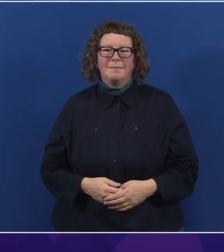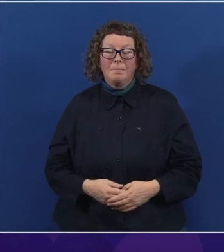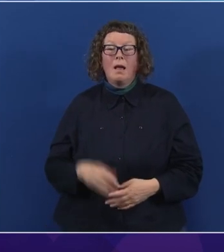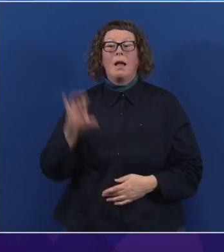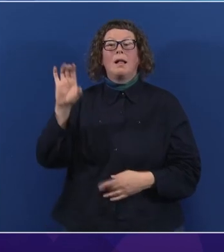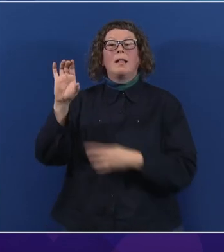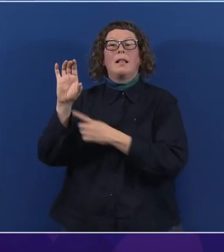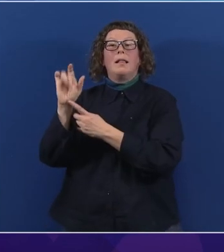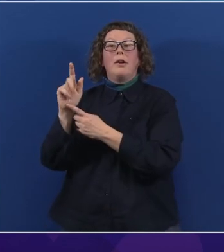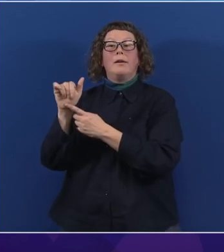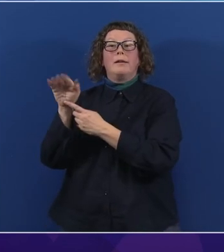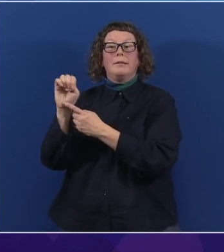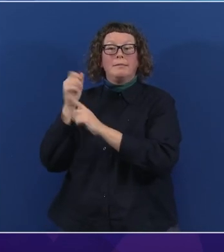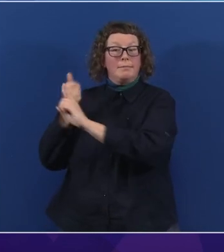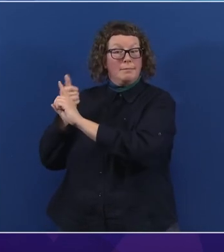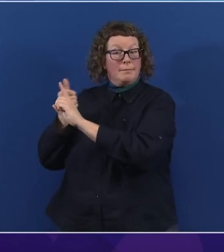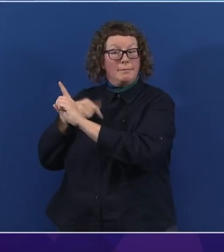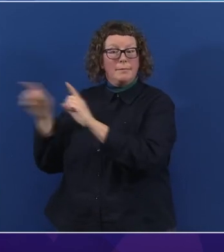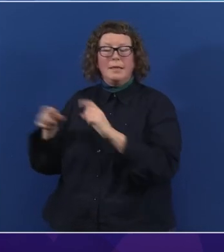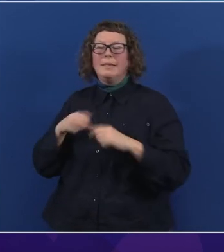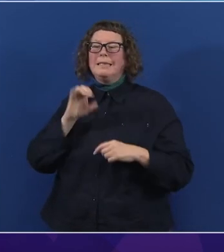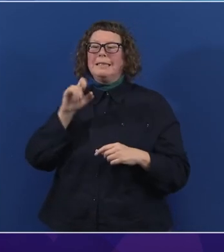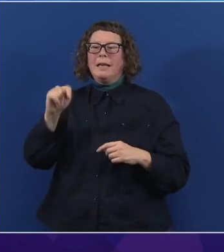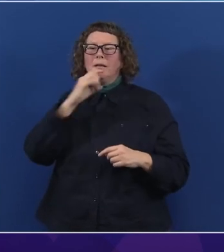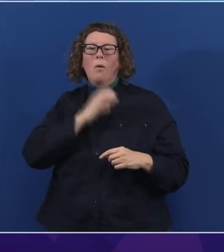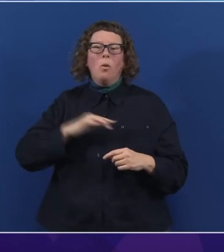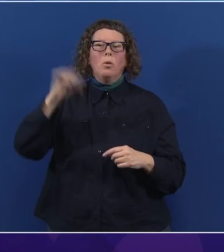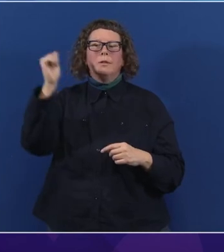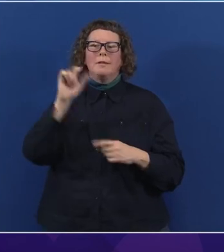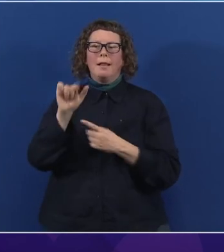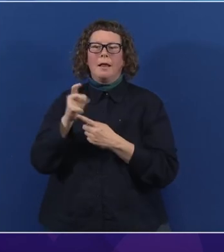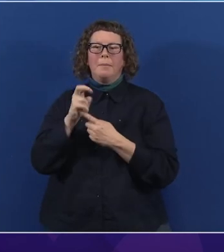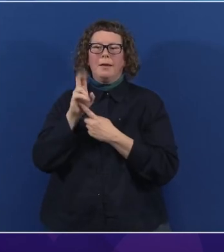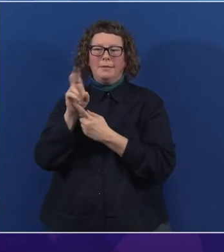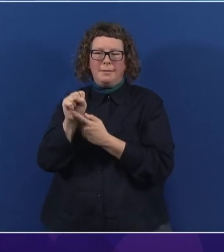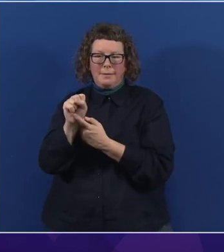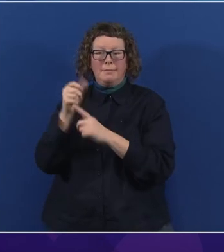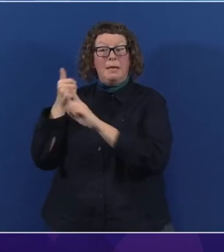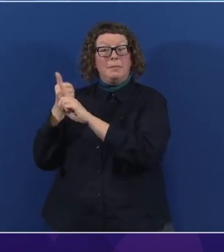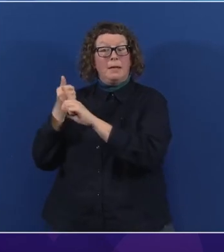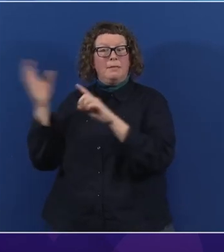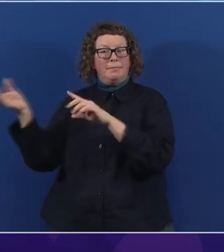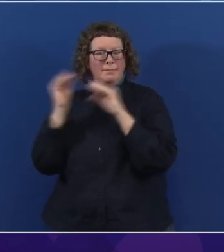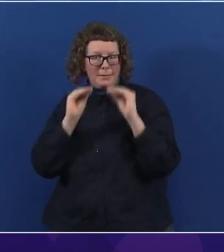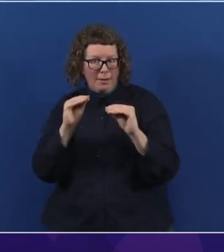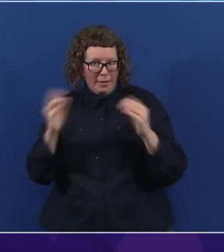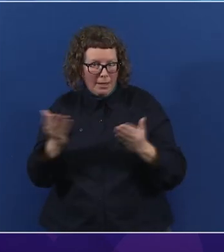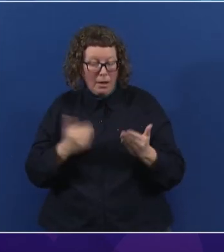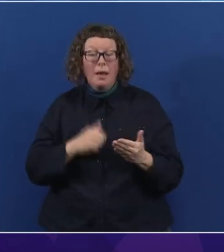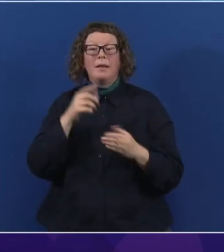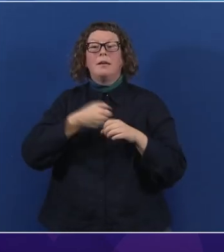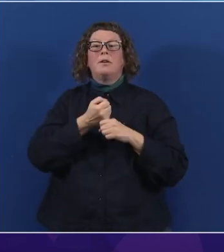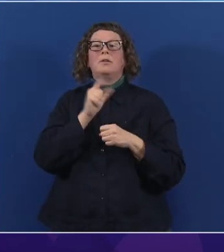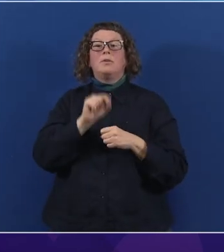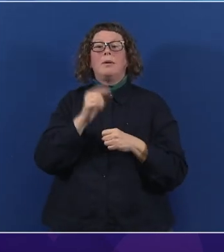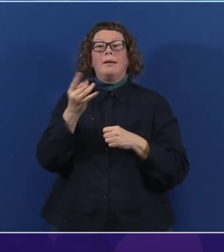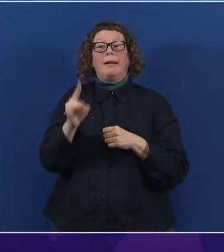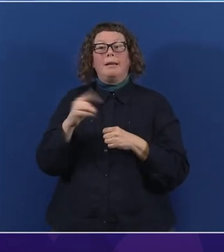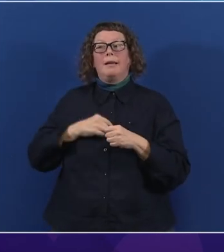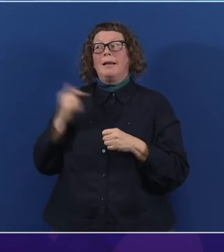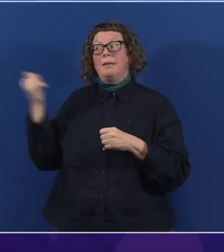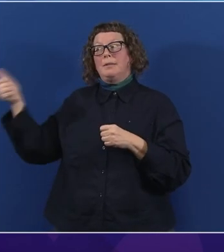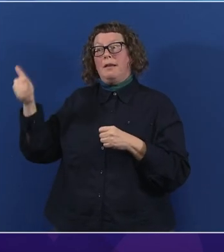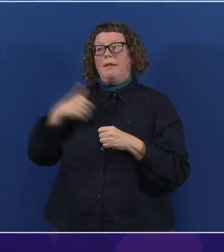And there's Clarence Hollingworth, who is SAIT's oldest known alumnus. He has taught at SAIT and in 2018 had the